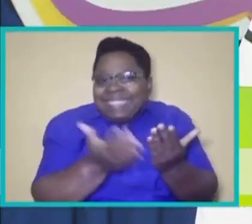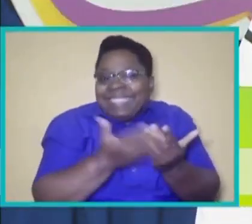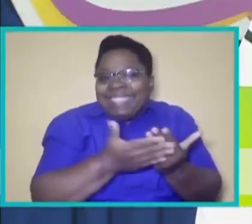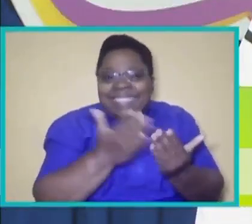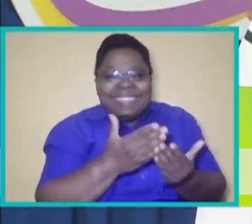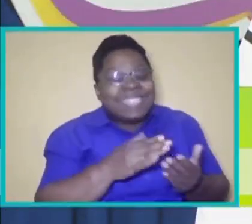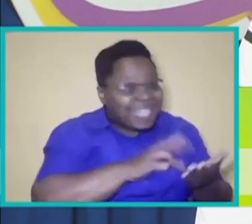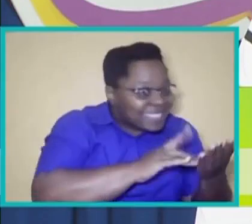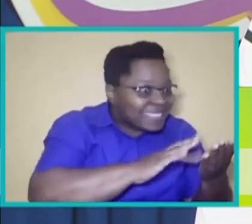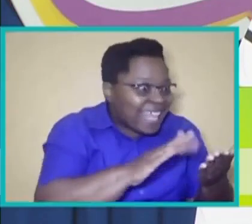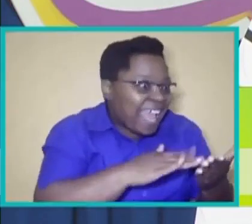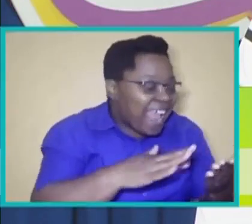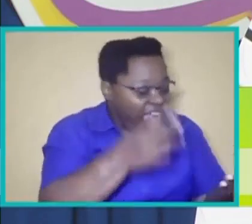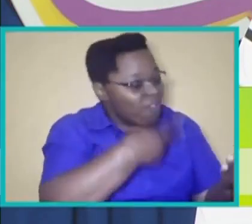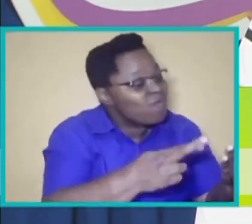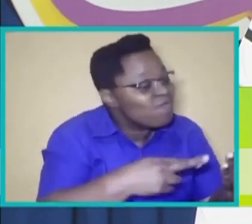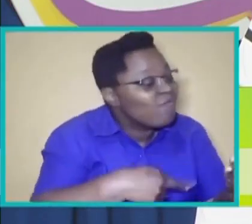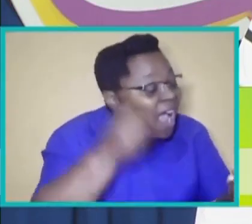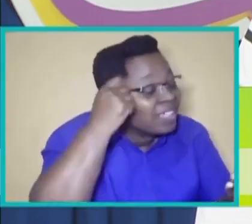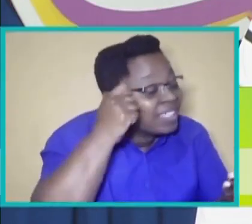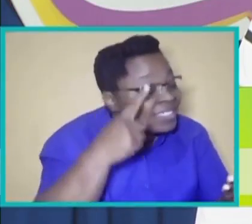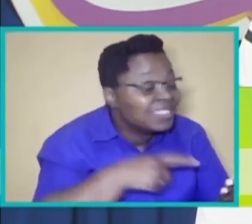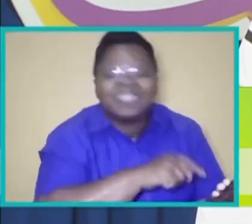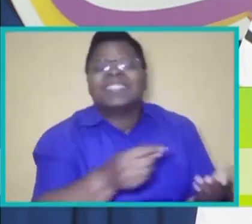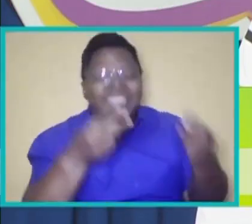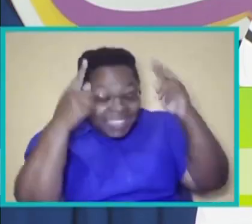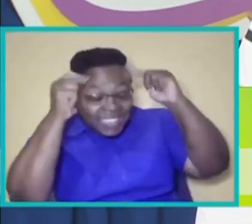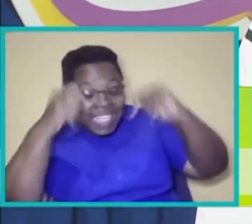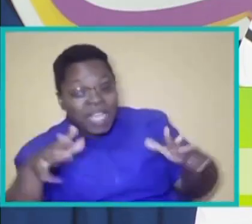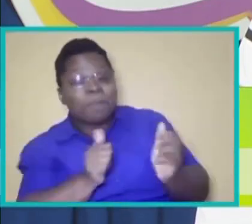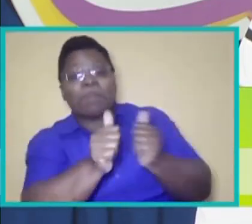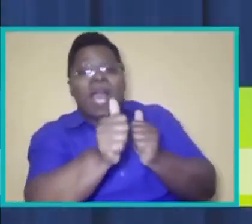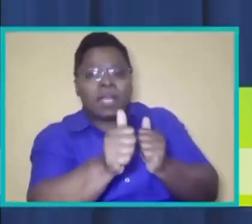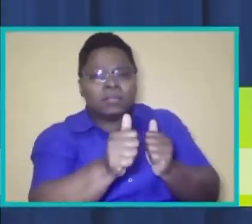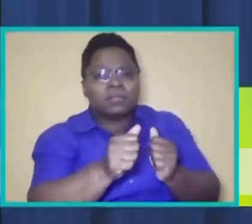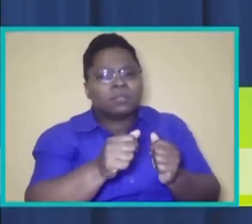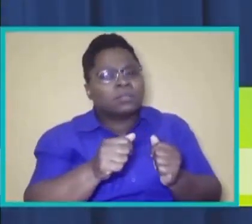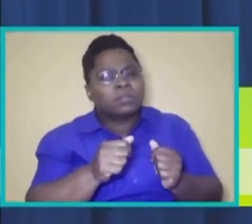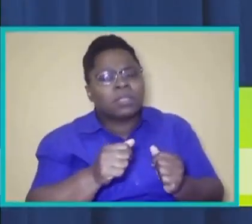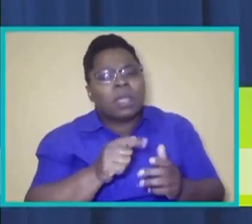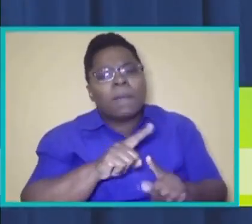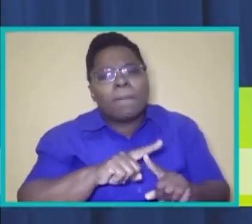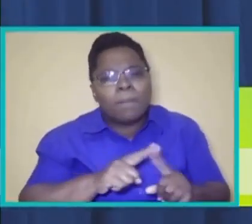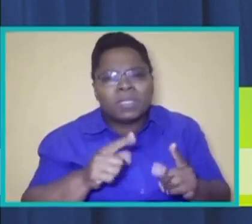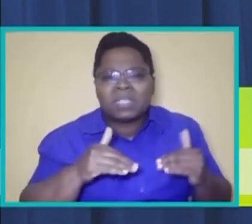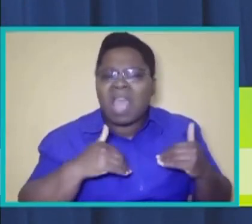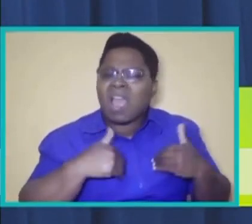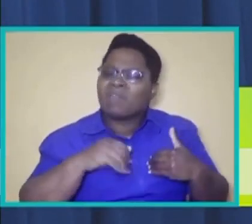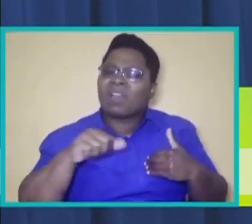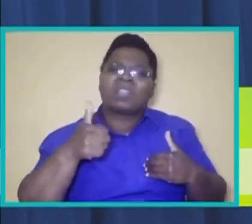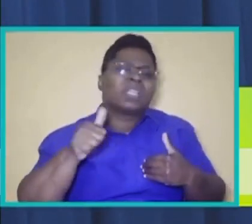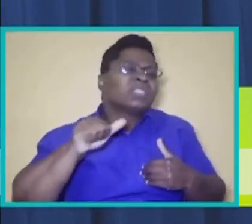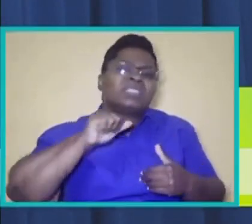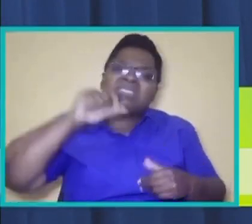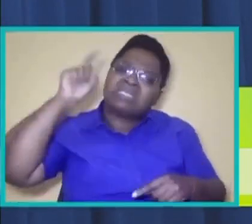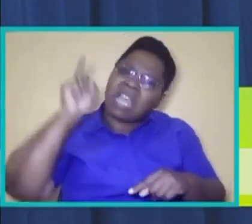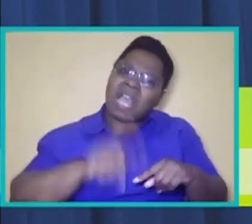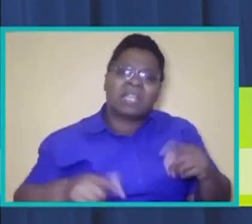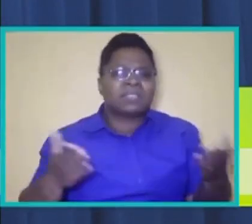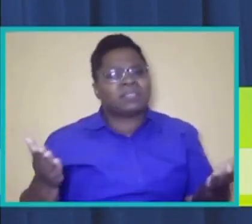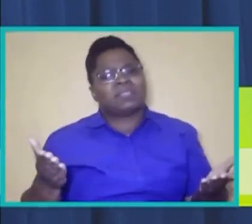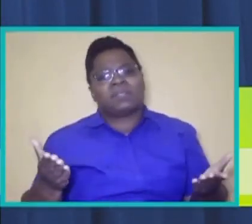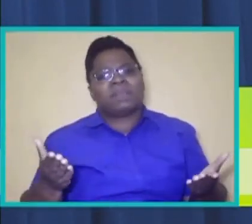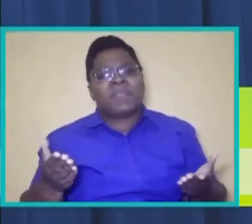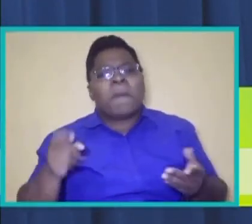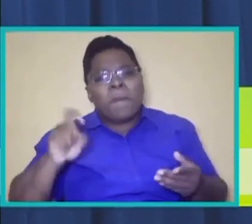up in a university, while our universities are just catering for academics more, that we could